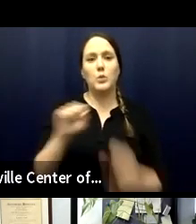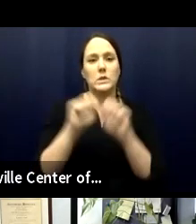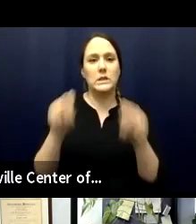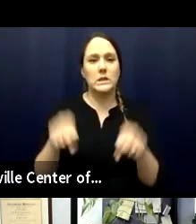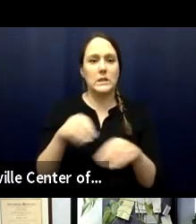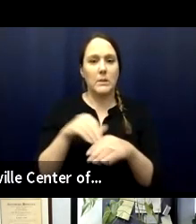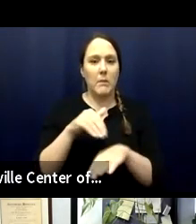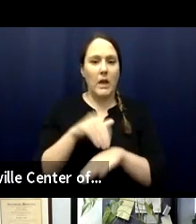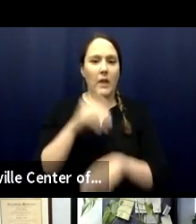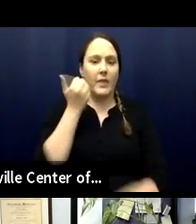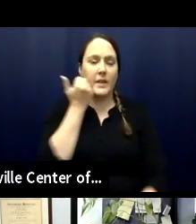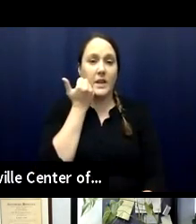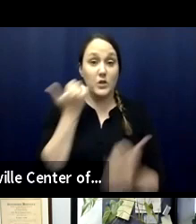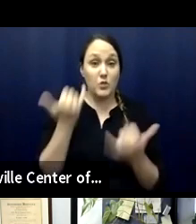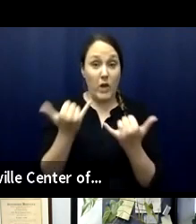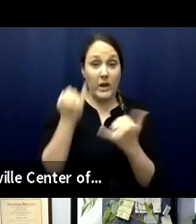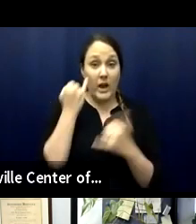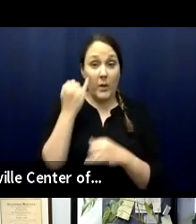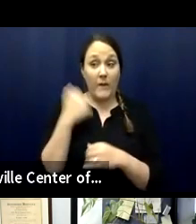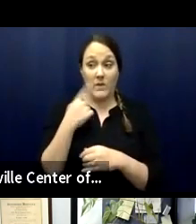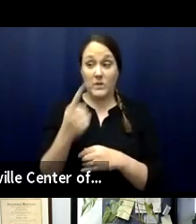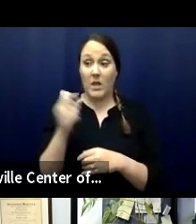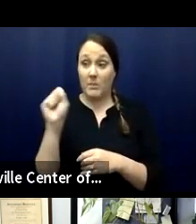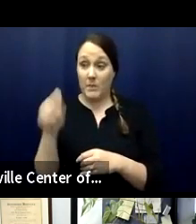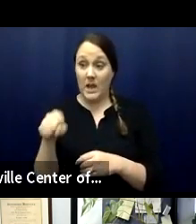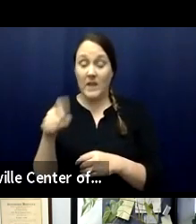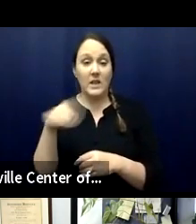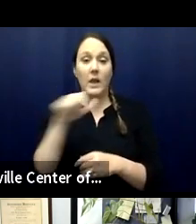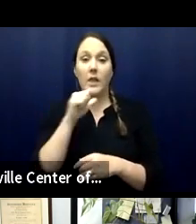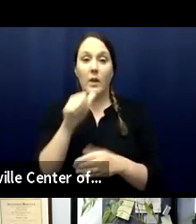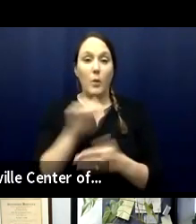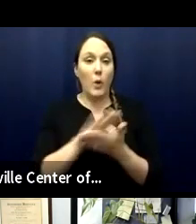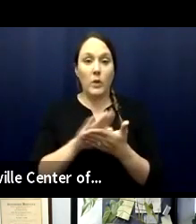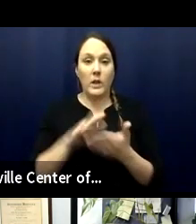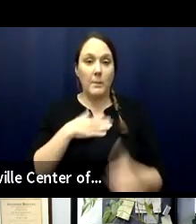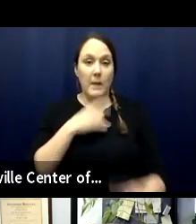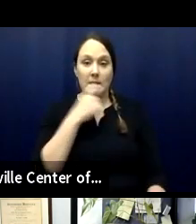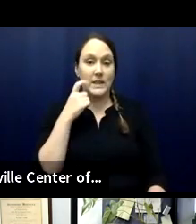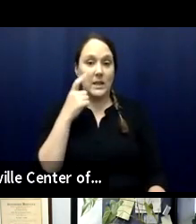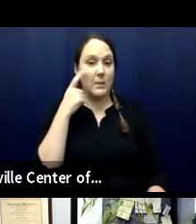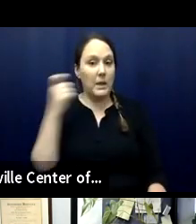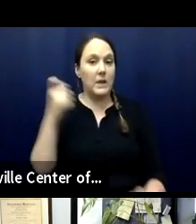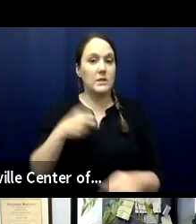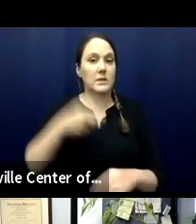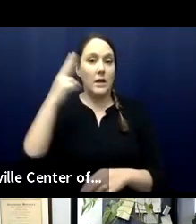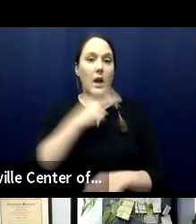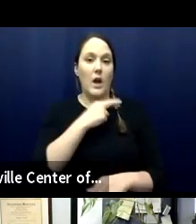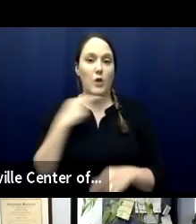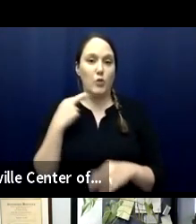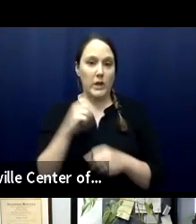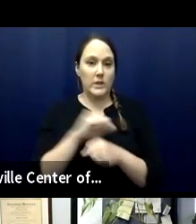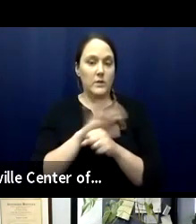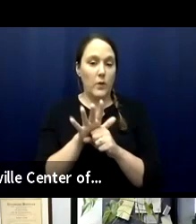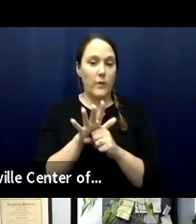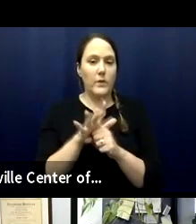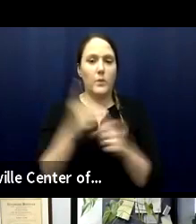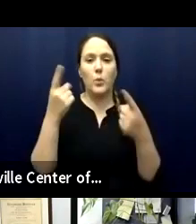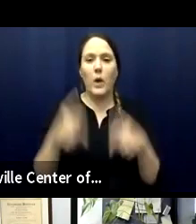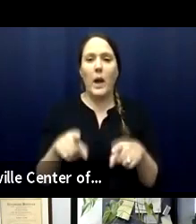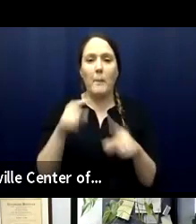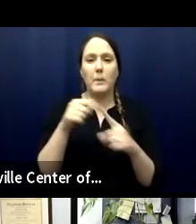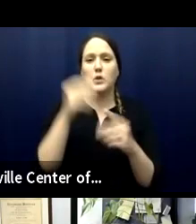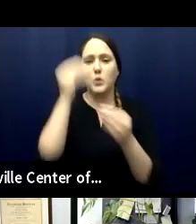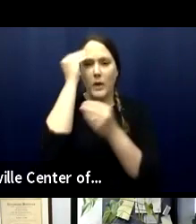them I have an autoimmune system, they won't clean my teeth because I'm at a greater risk to catch COVID. What happened to informed